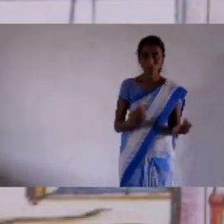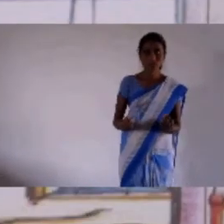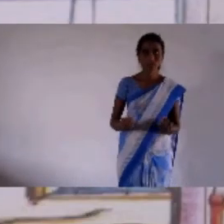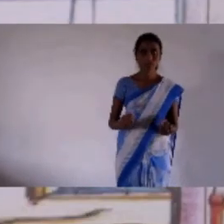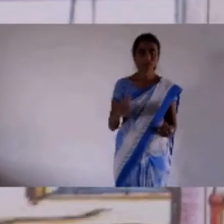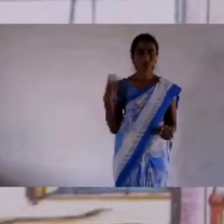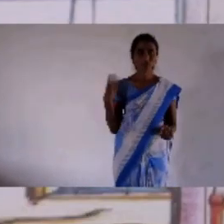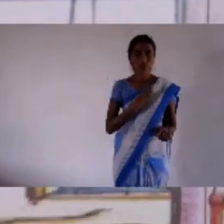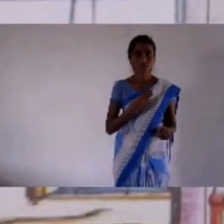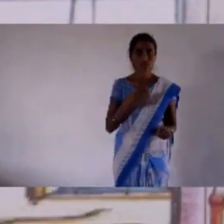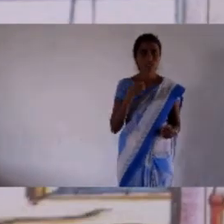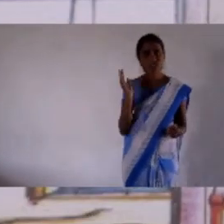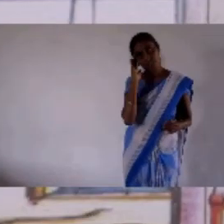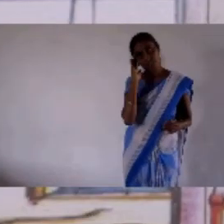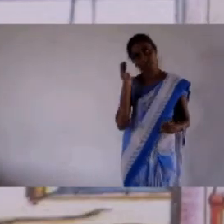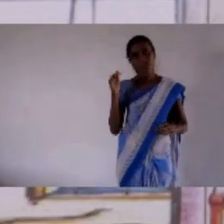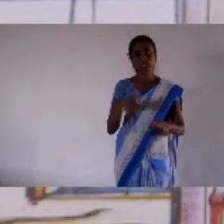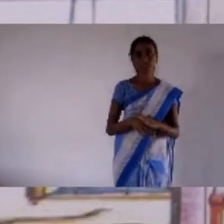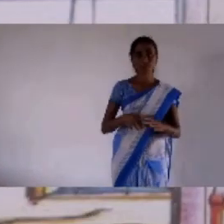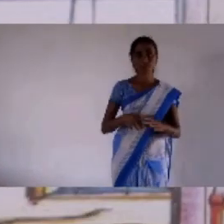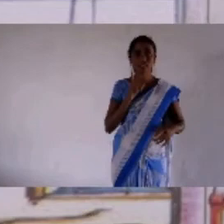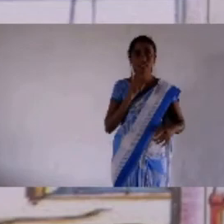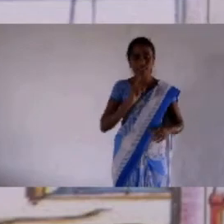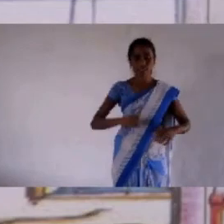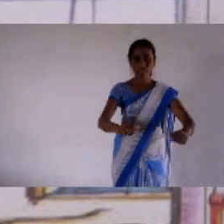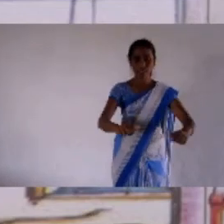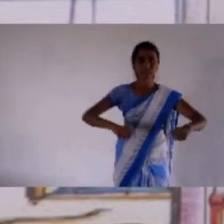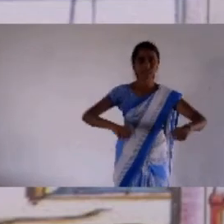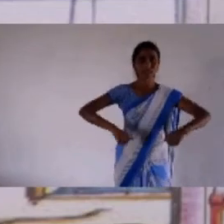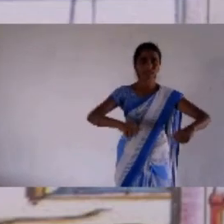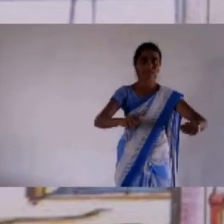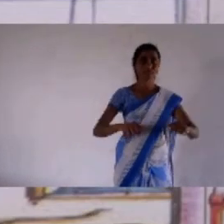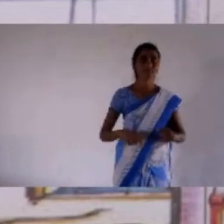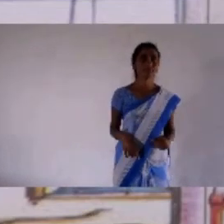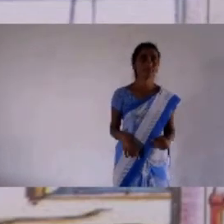The boy was sleeping in the cradle.